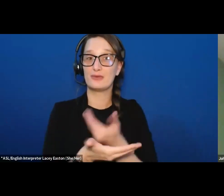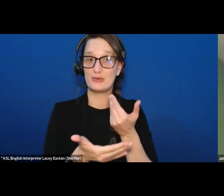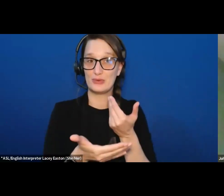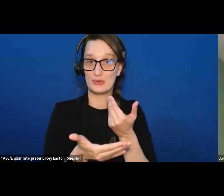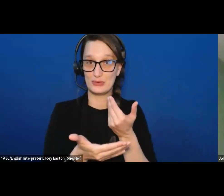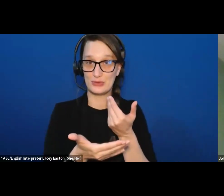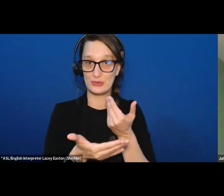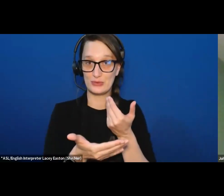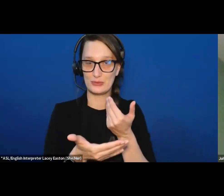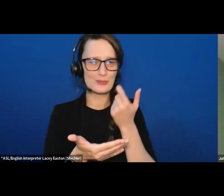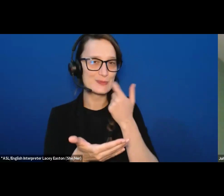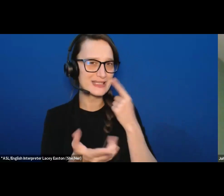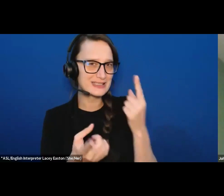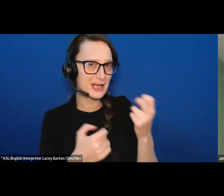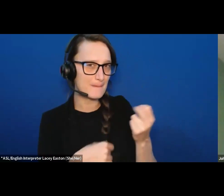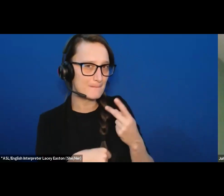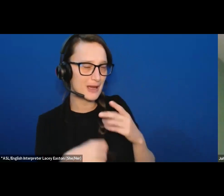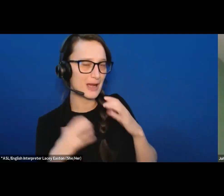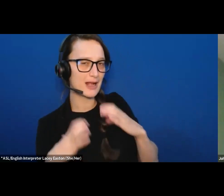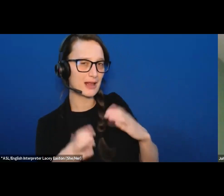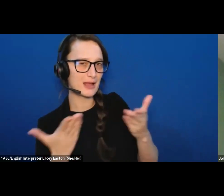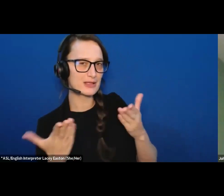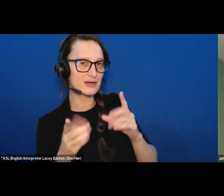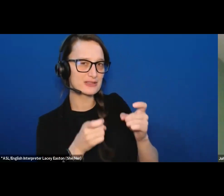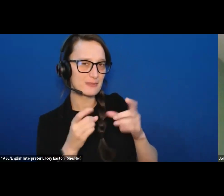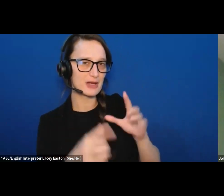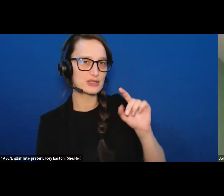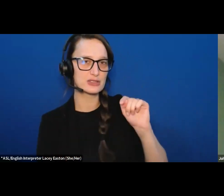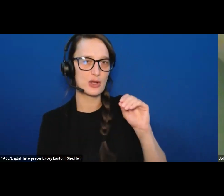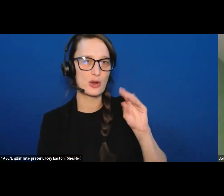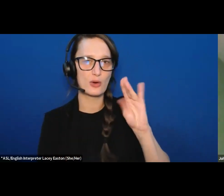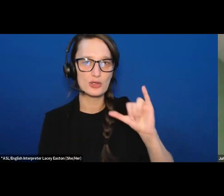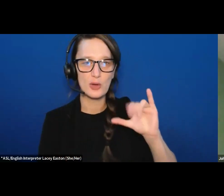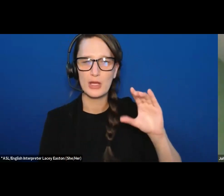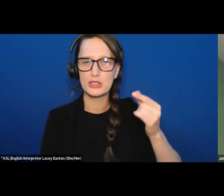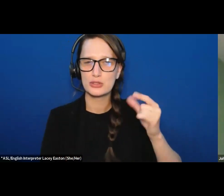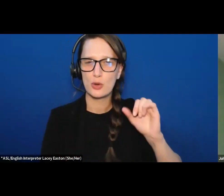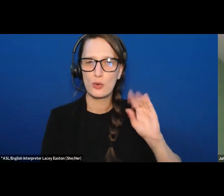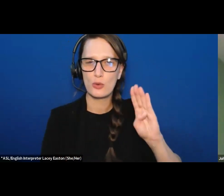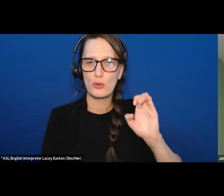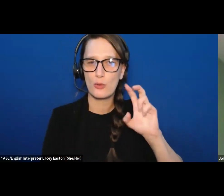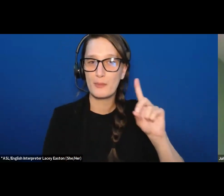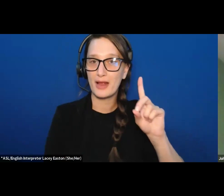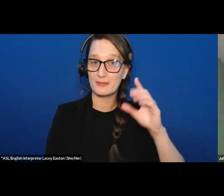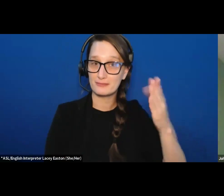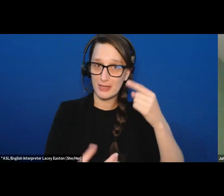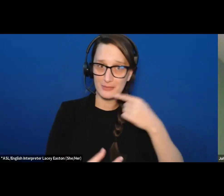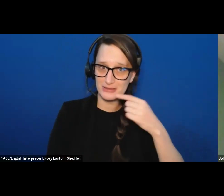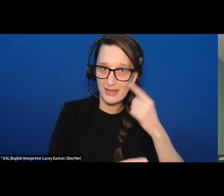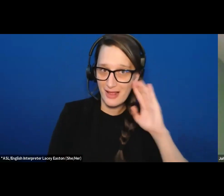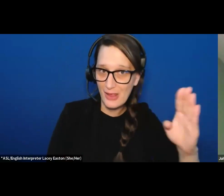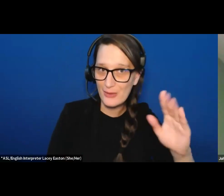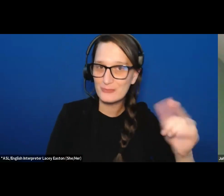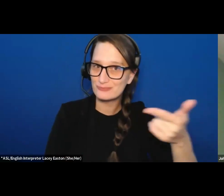newly returned client services manager Toby Golden. Toby, maybe I can have you say hi to some folks real quick. What's your job at Alta?